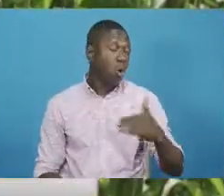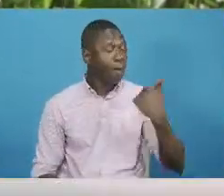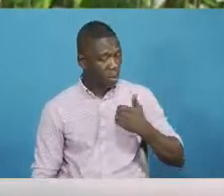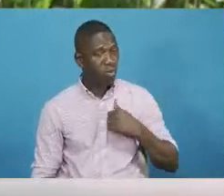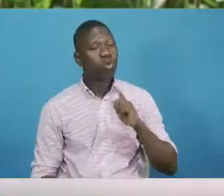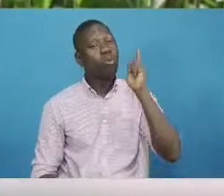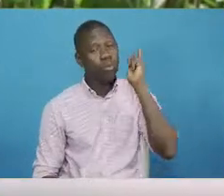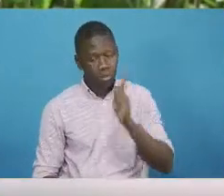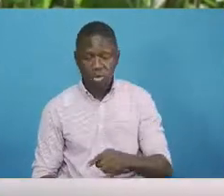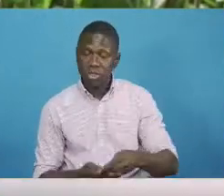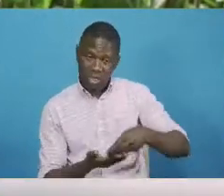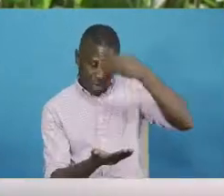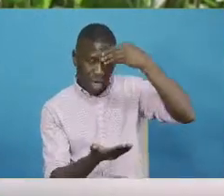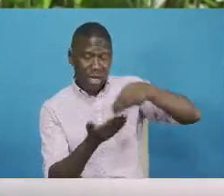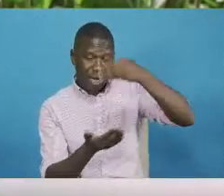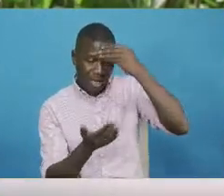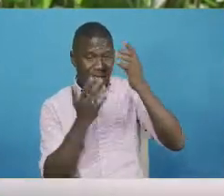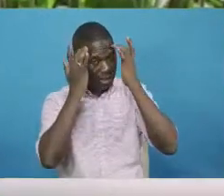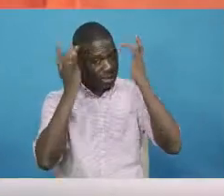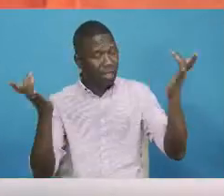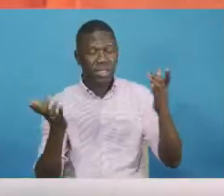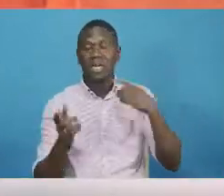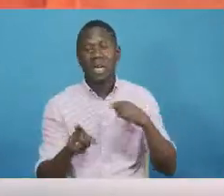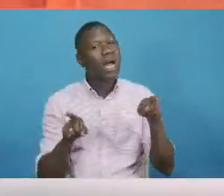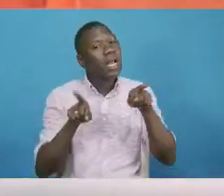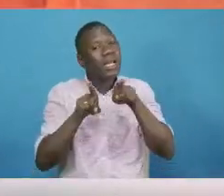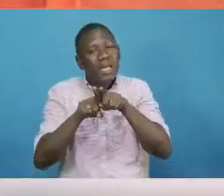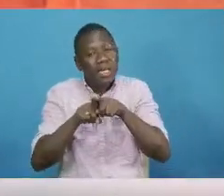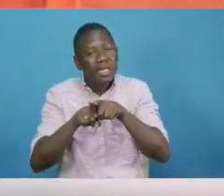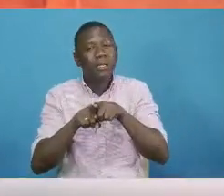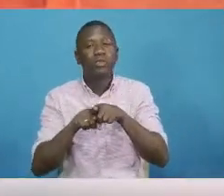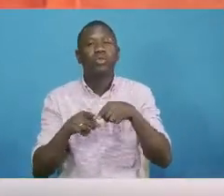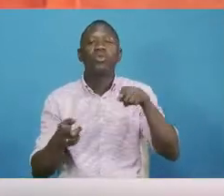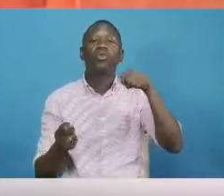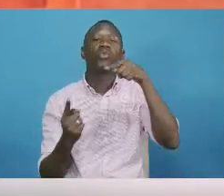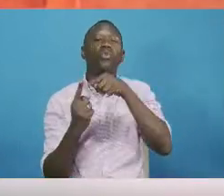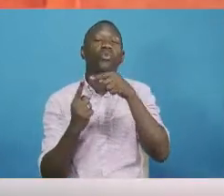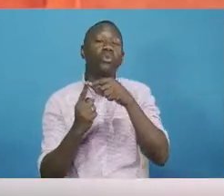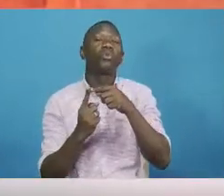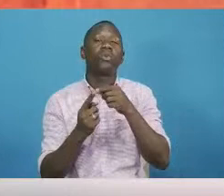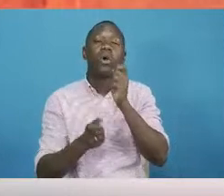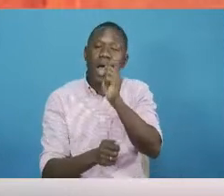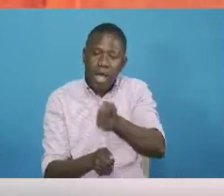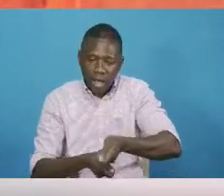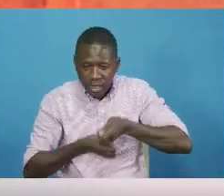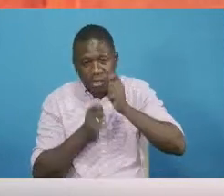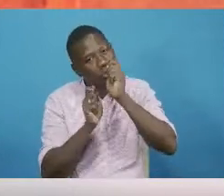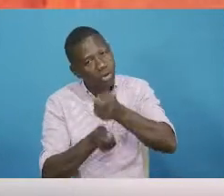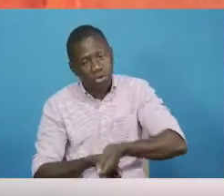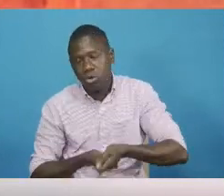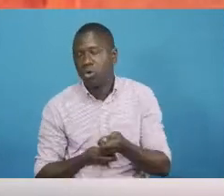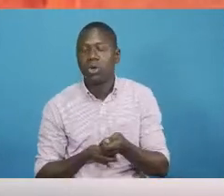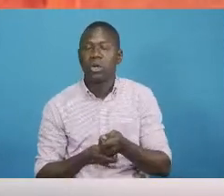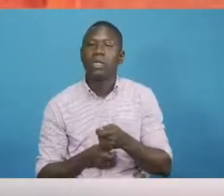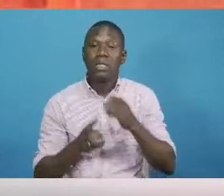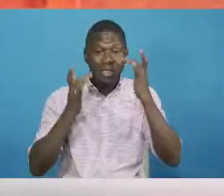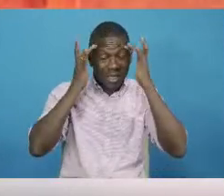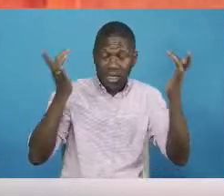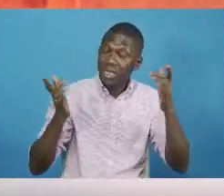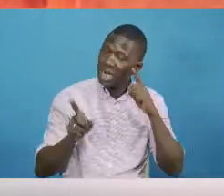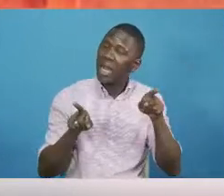learn skills that are related to agriculture, skills that are related to food